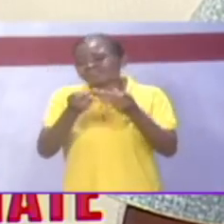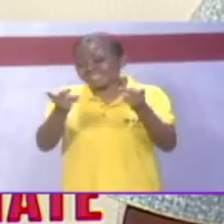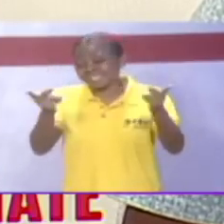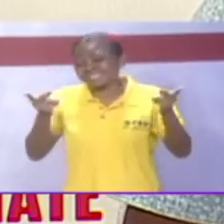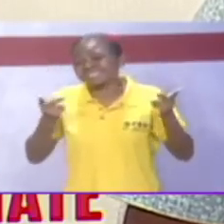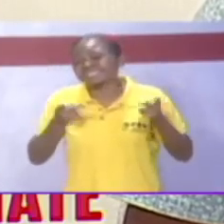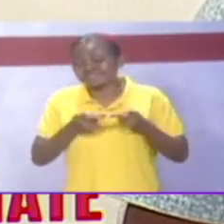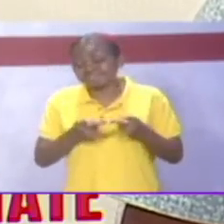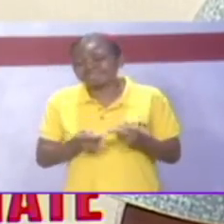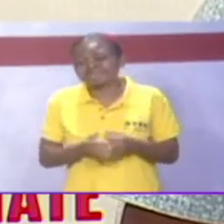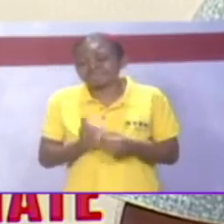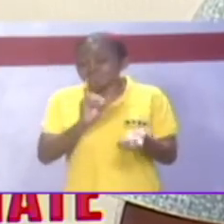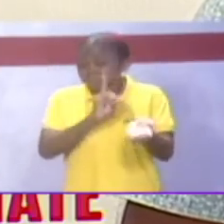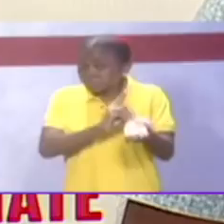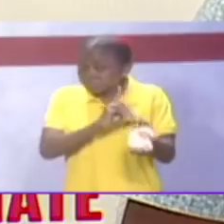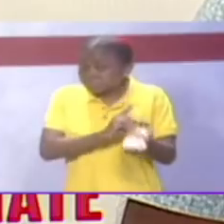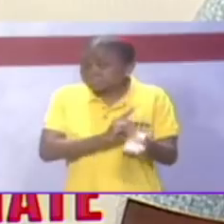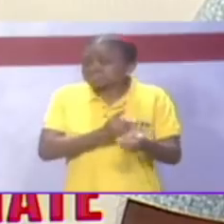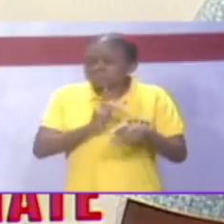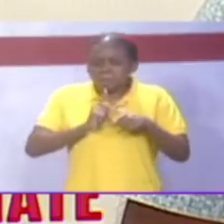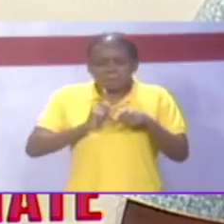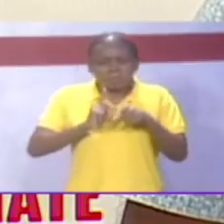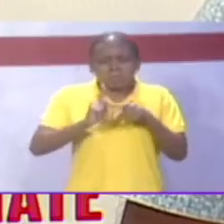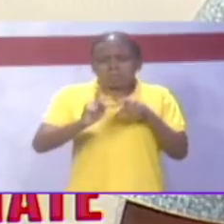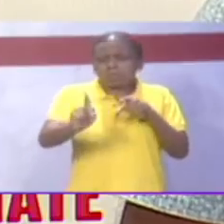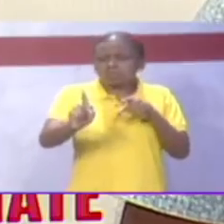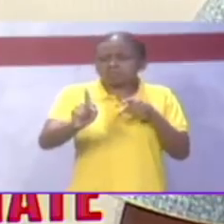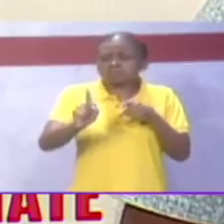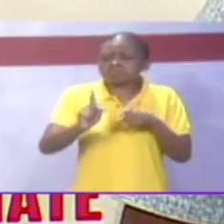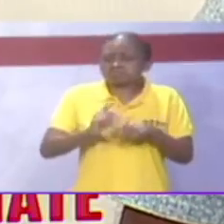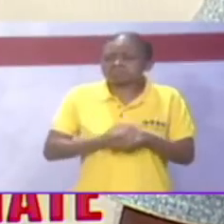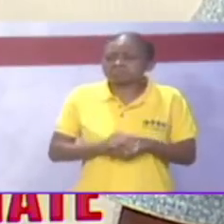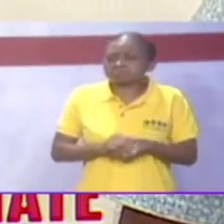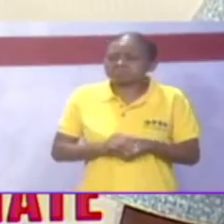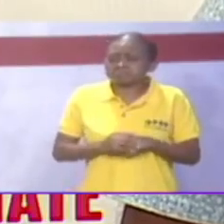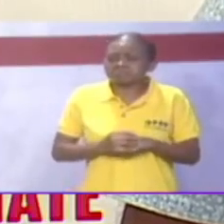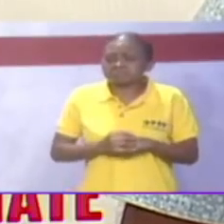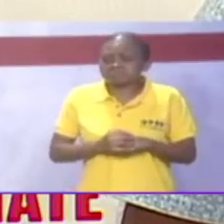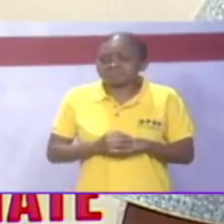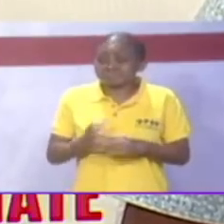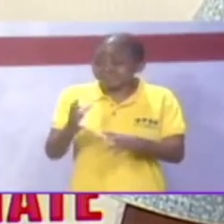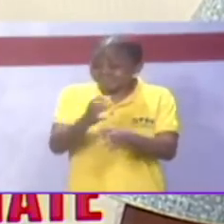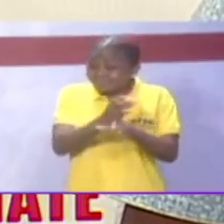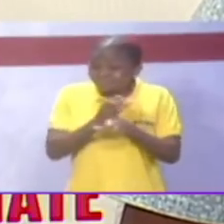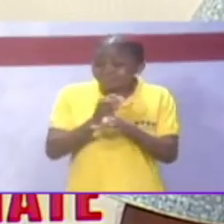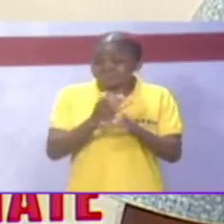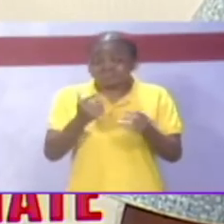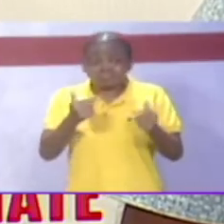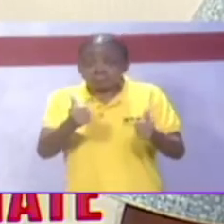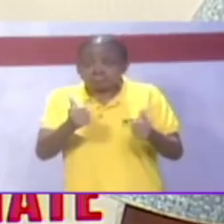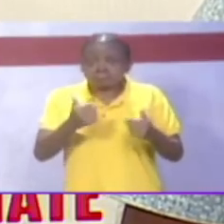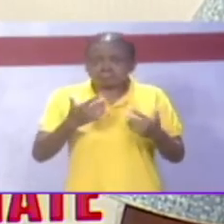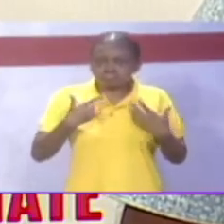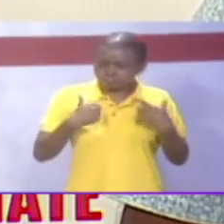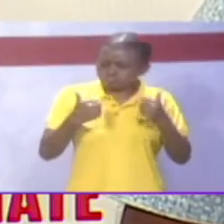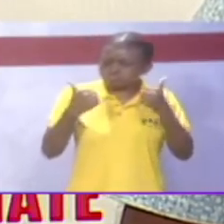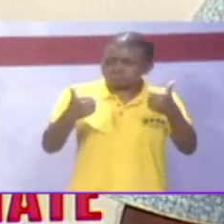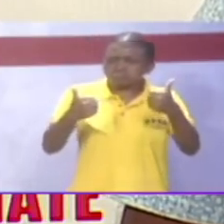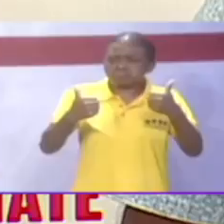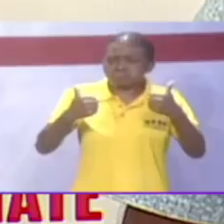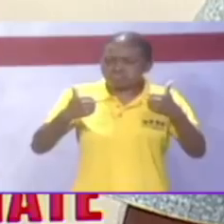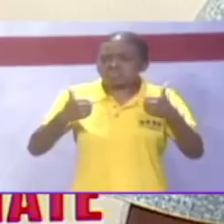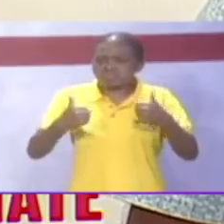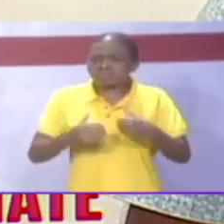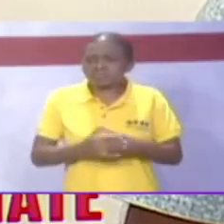there were very professional. They treated me really well. I have